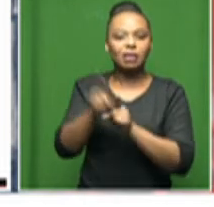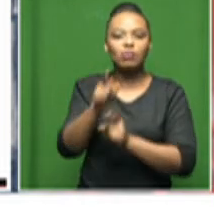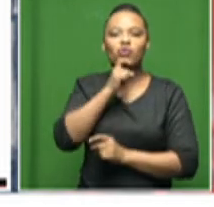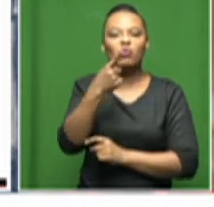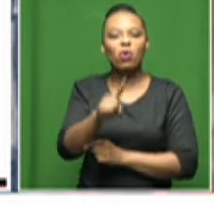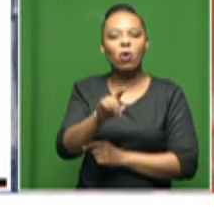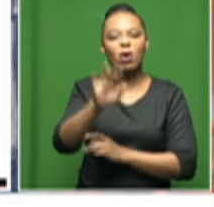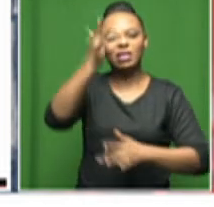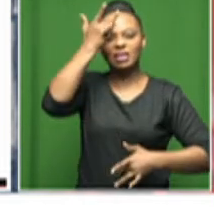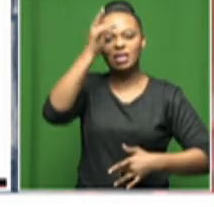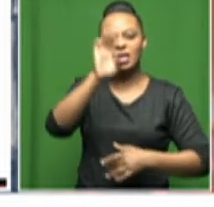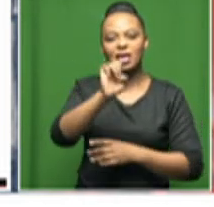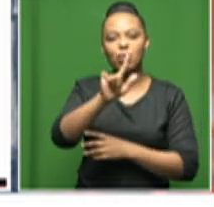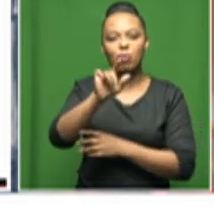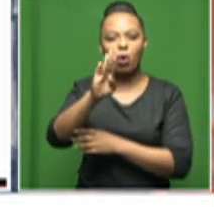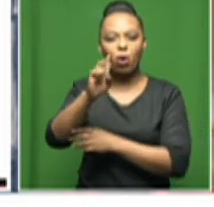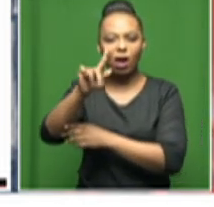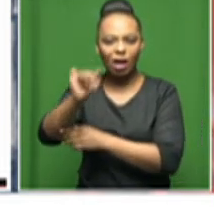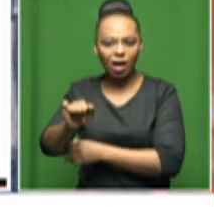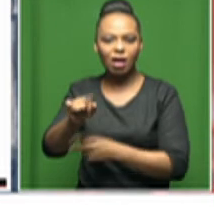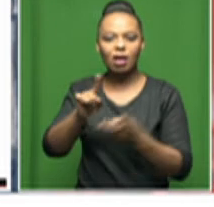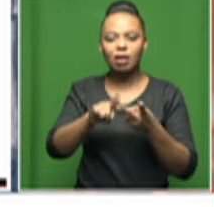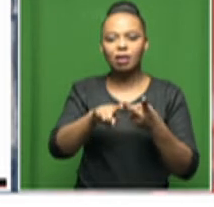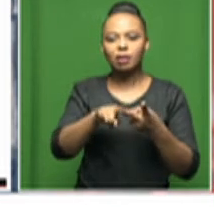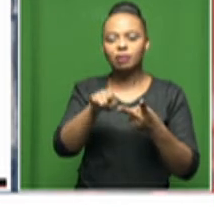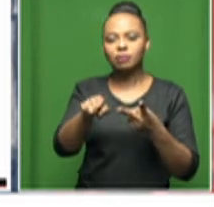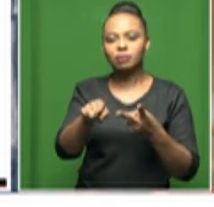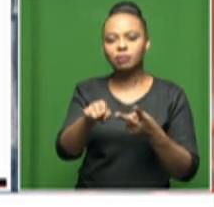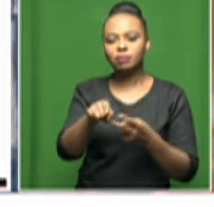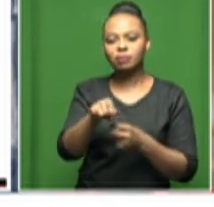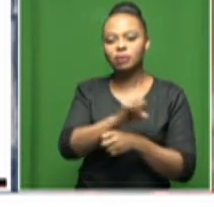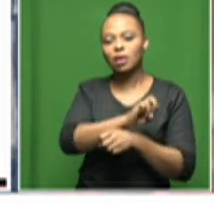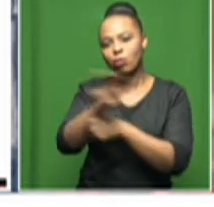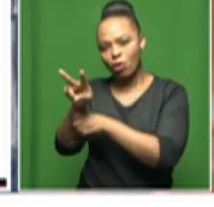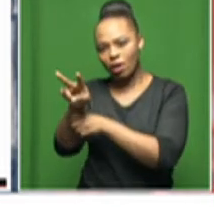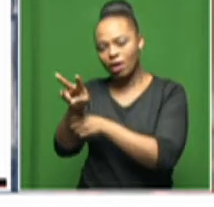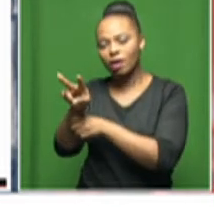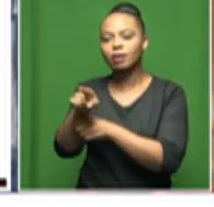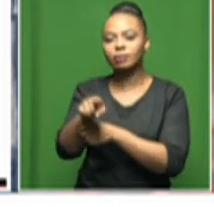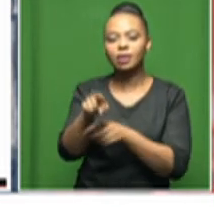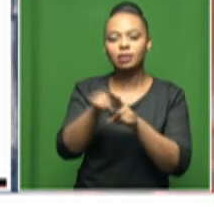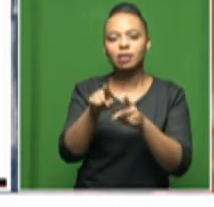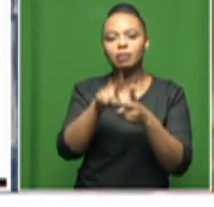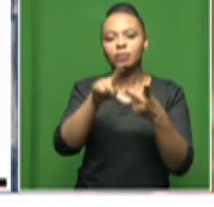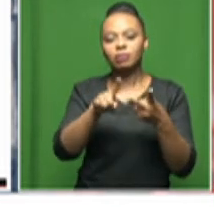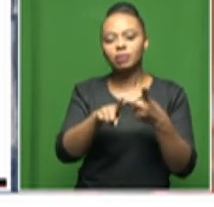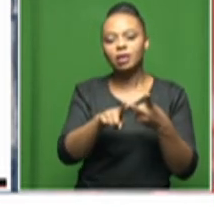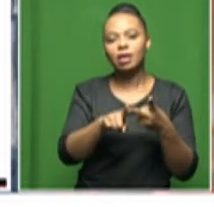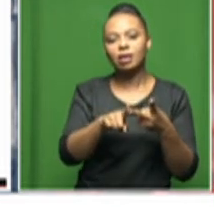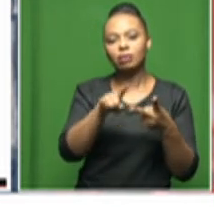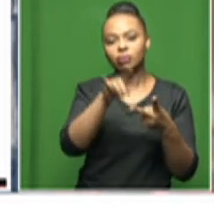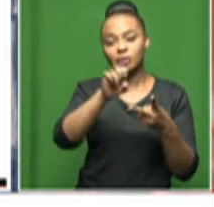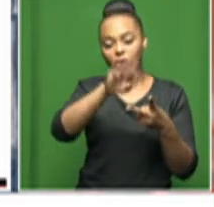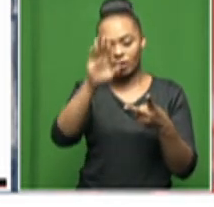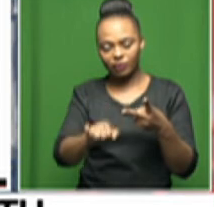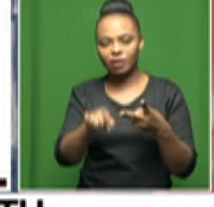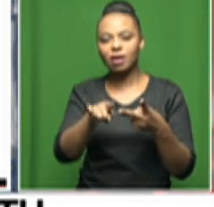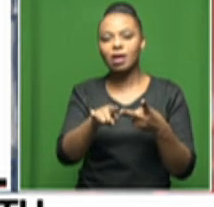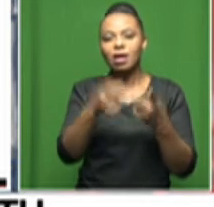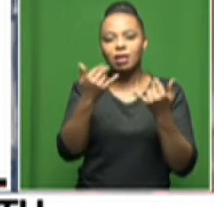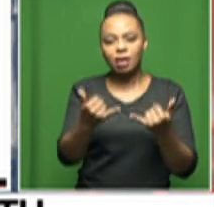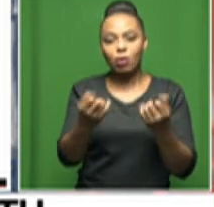Ebola, RSV, Zika, and some of the ongoing HIV vaccine trials in South Africa. Why is this Ad26